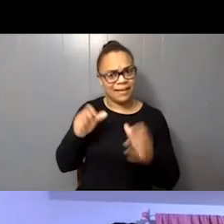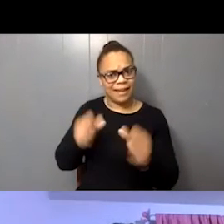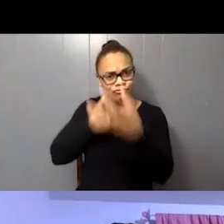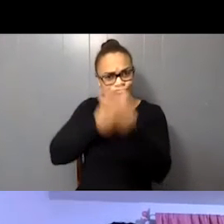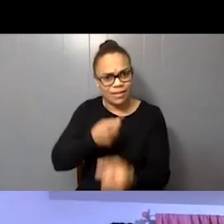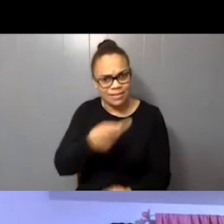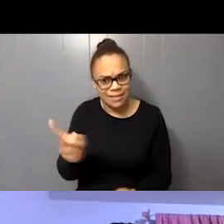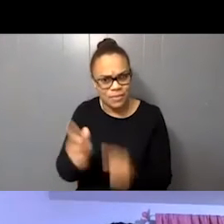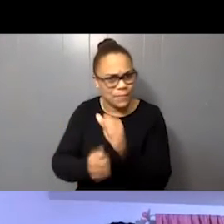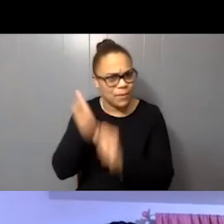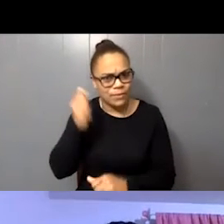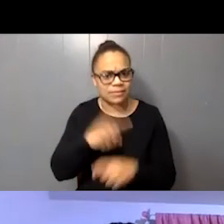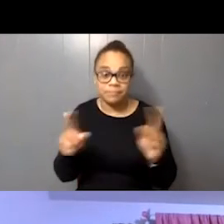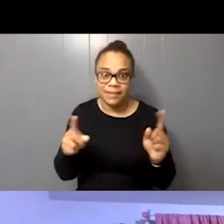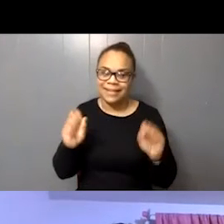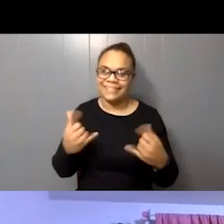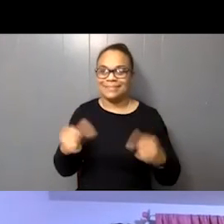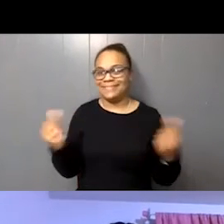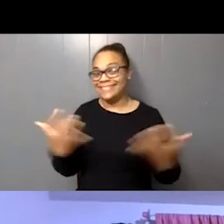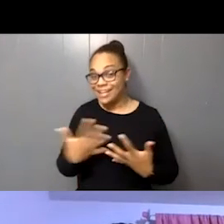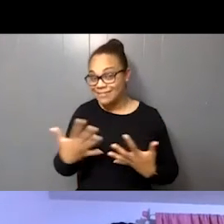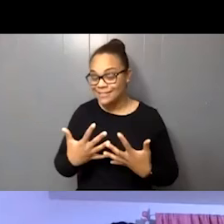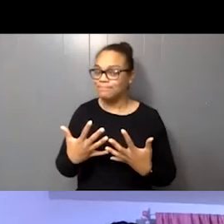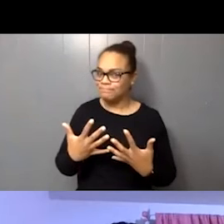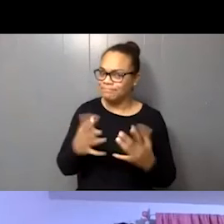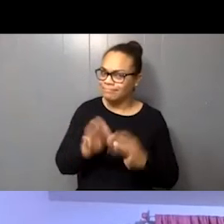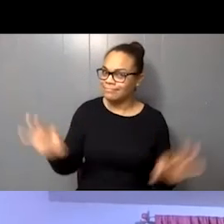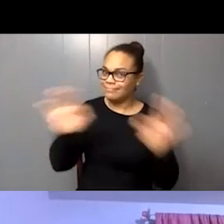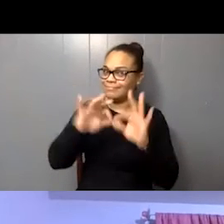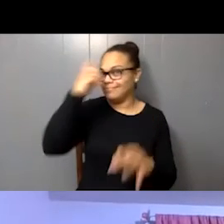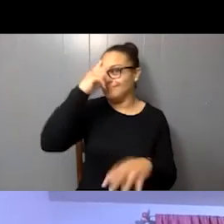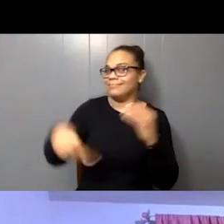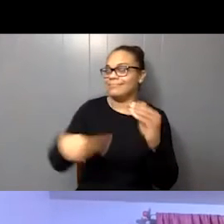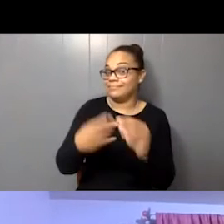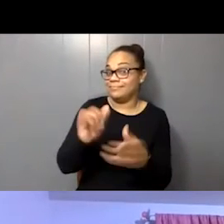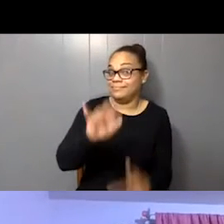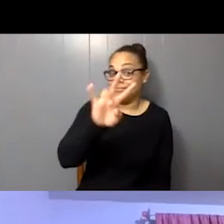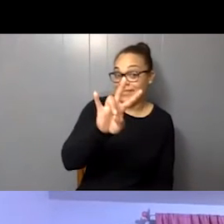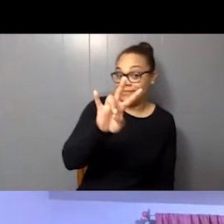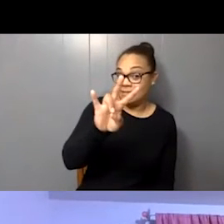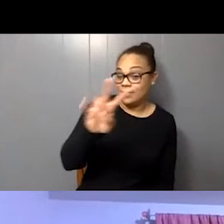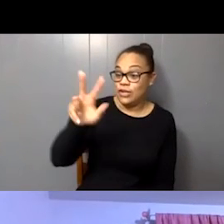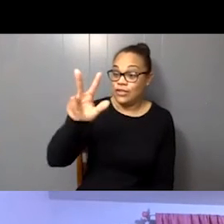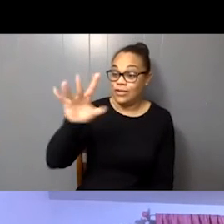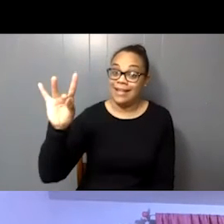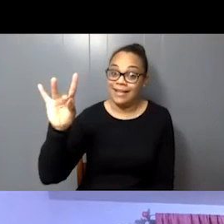still take into consideration the 7-38-55 rule. So,